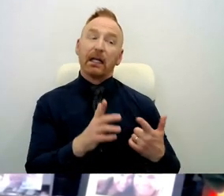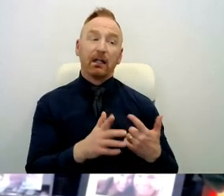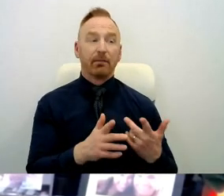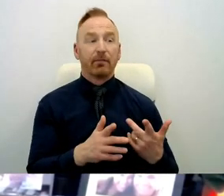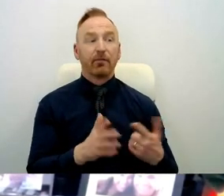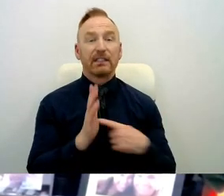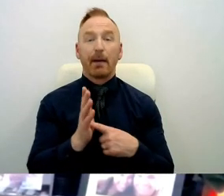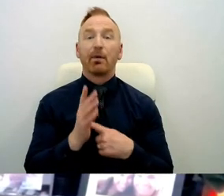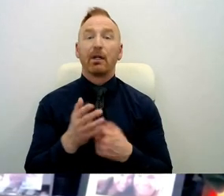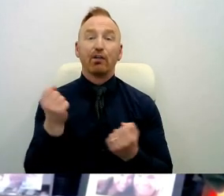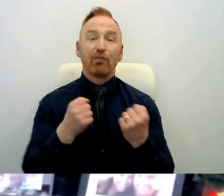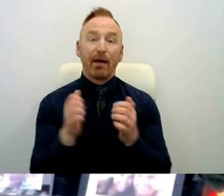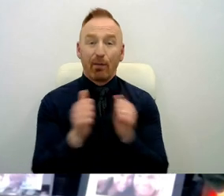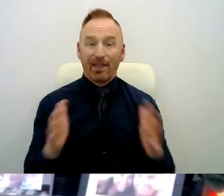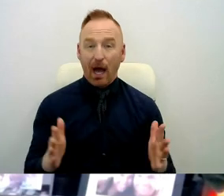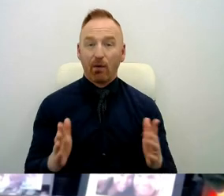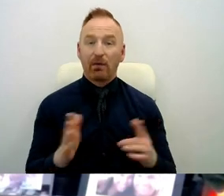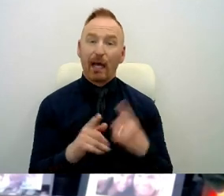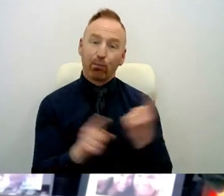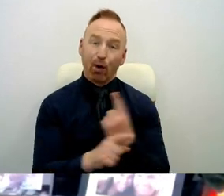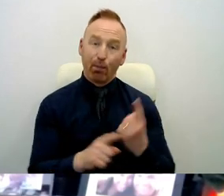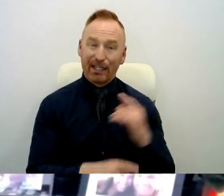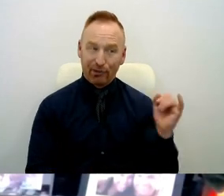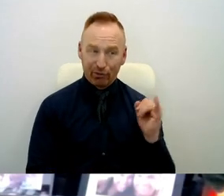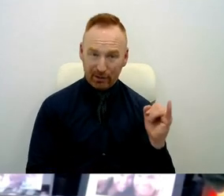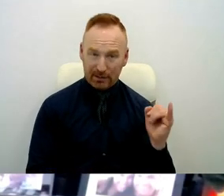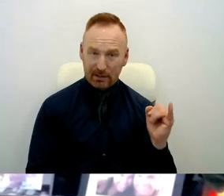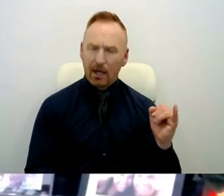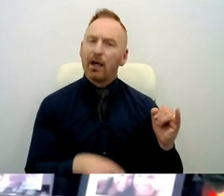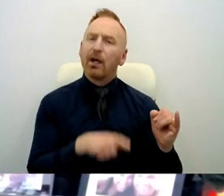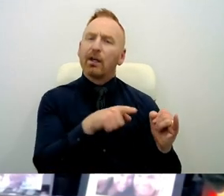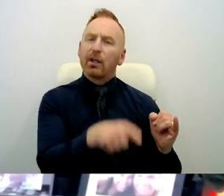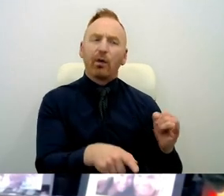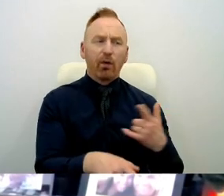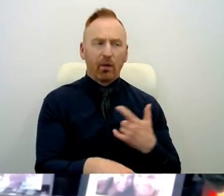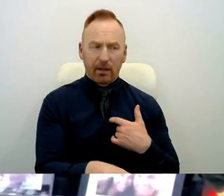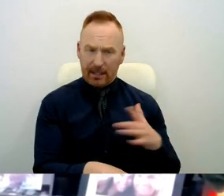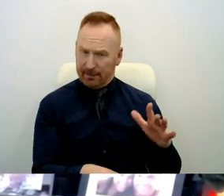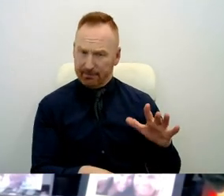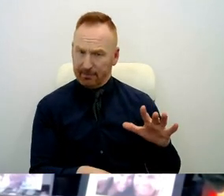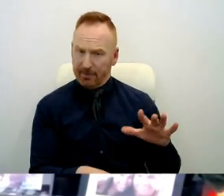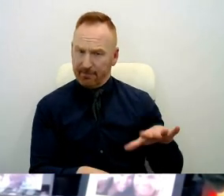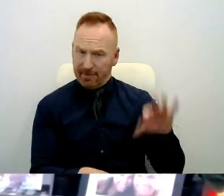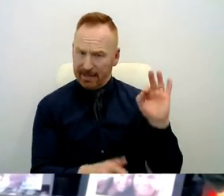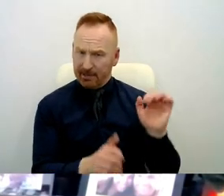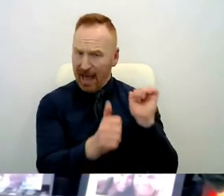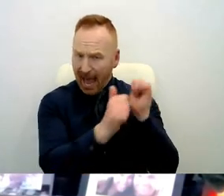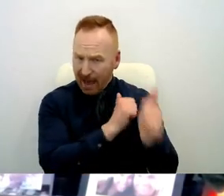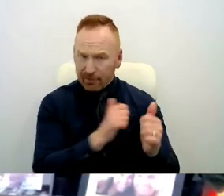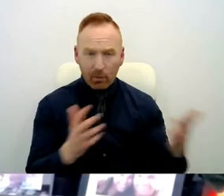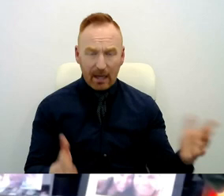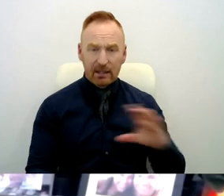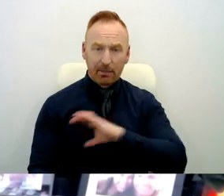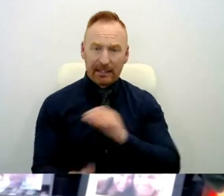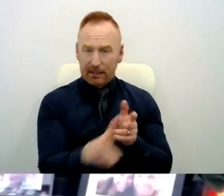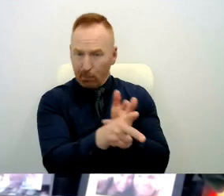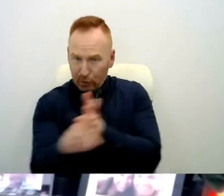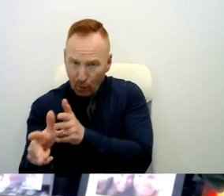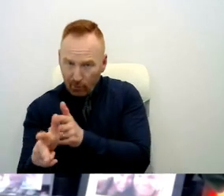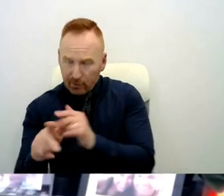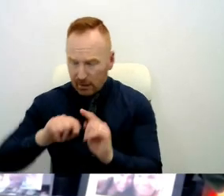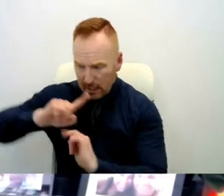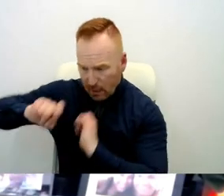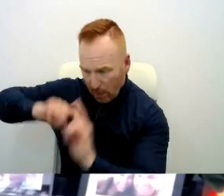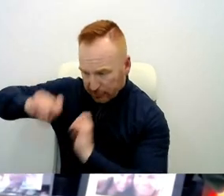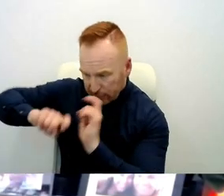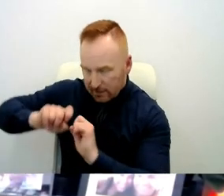charges, such as driving without valid insurance, which can only be discovered after the police had observed the race of the driver or had stopped and questioned the